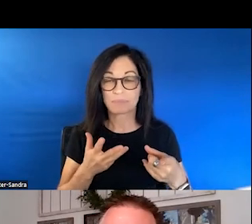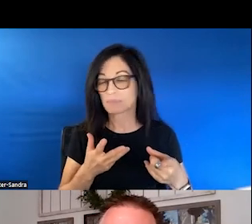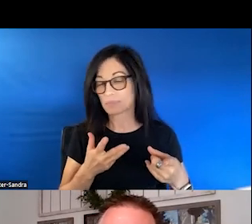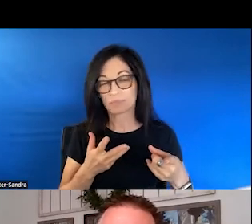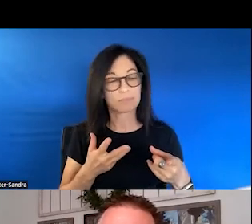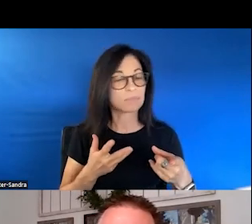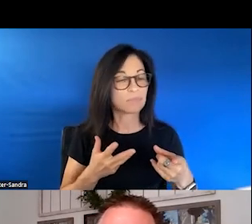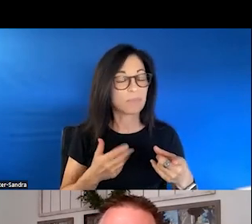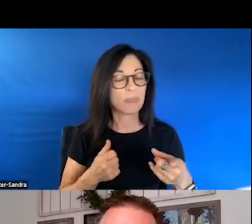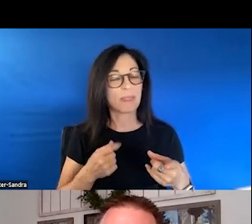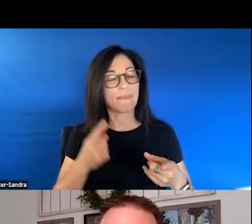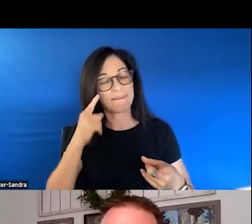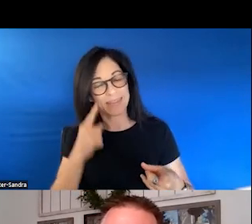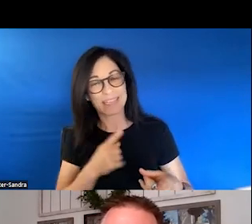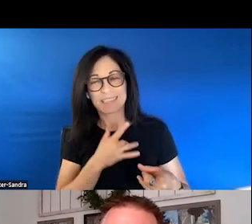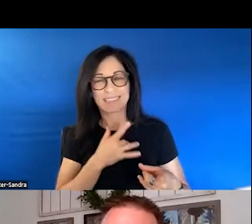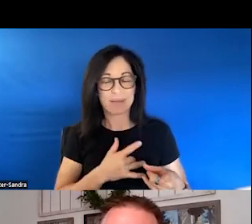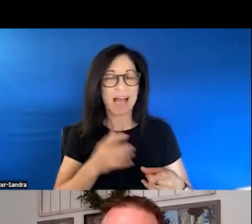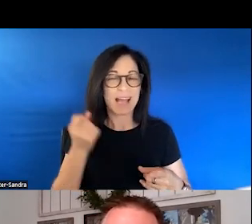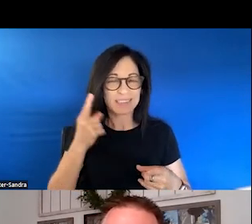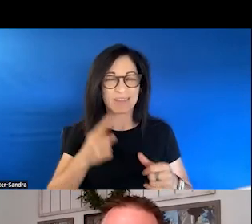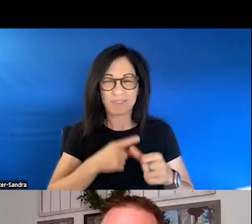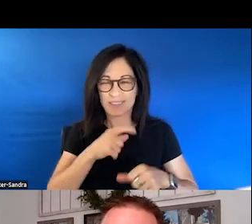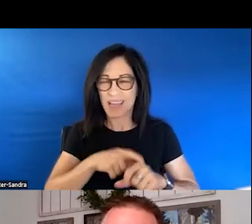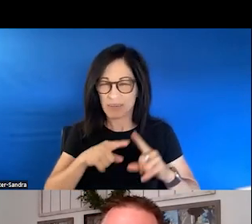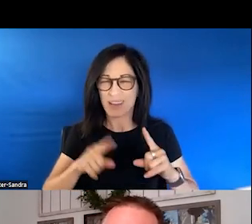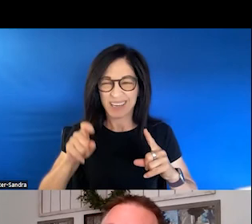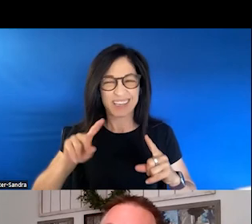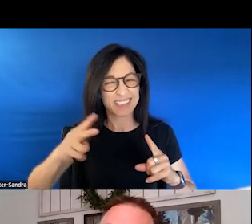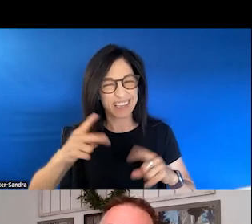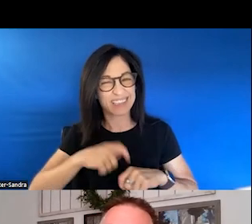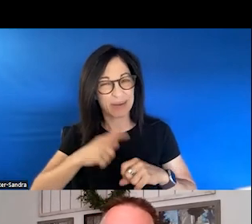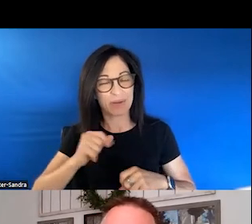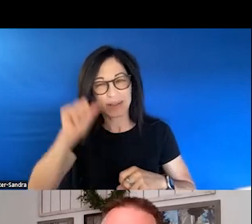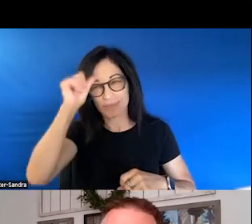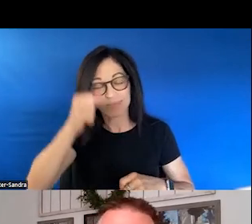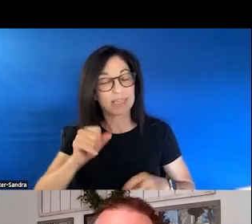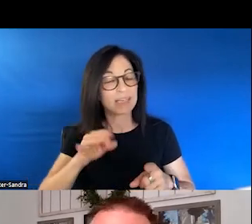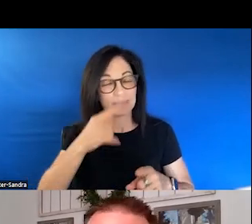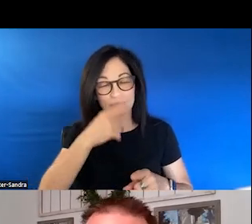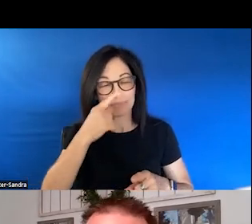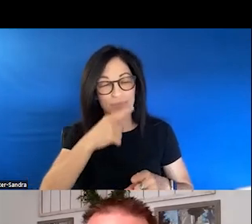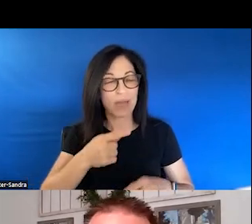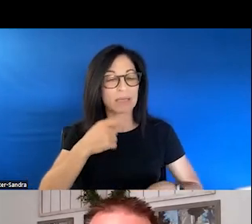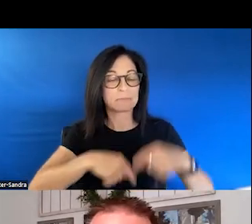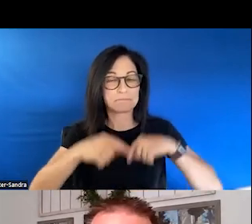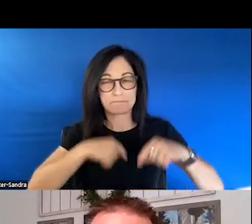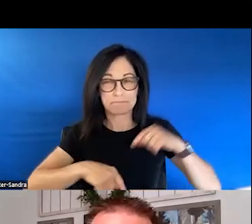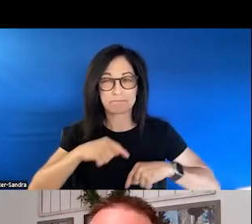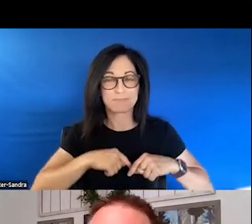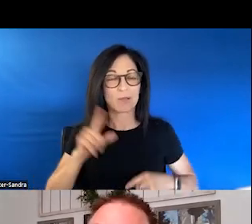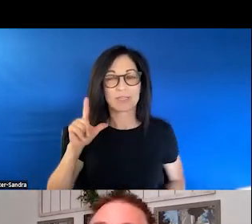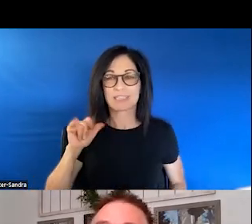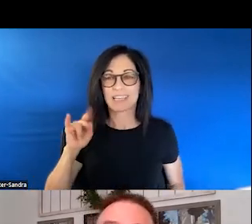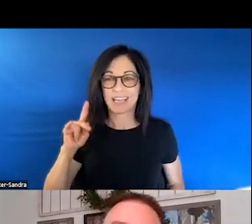get it the first time, but I usually have to hear it a second time for it to kind of sink in. So would you mind if you would go back through the links and